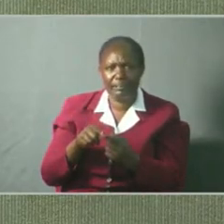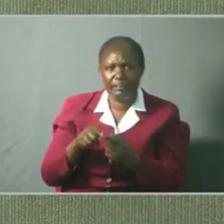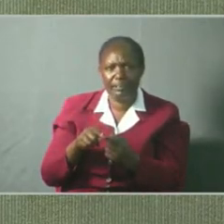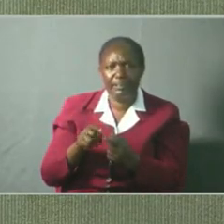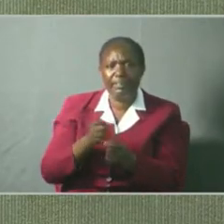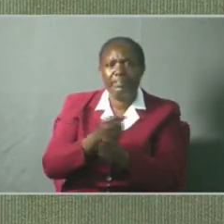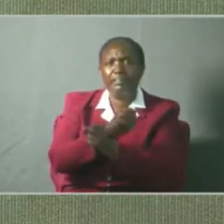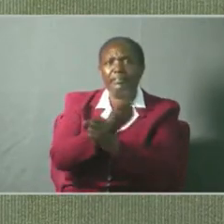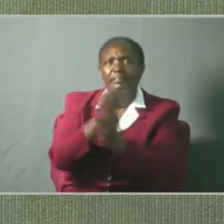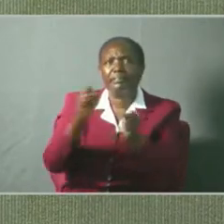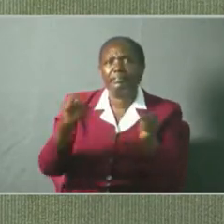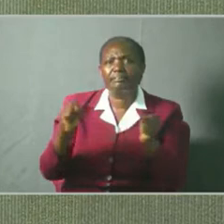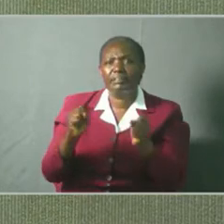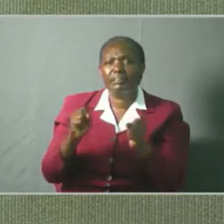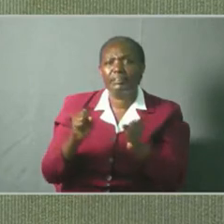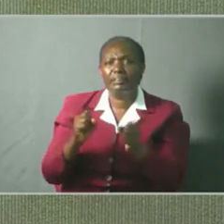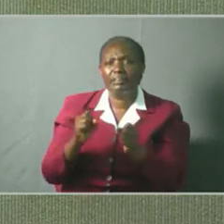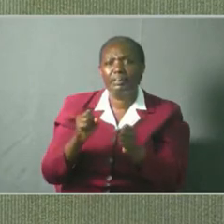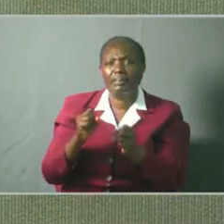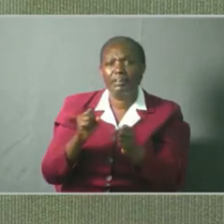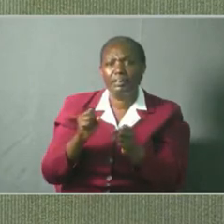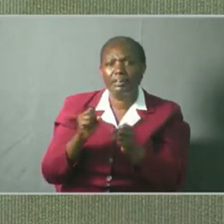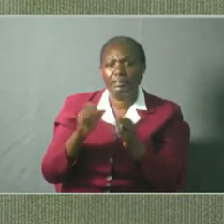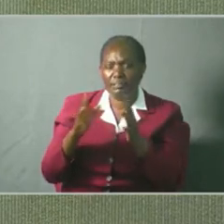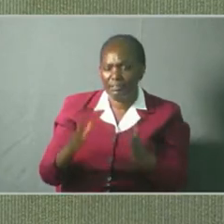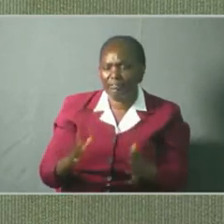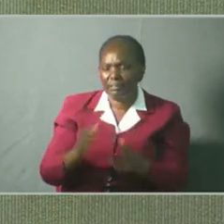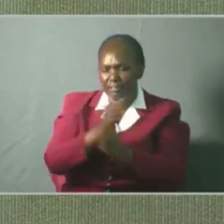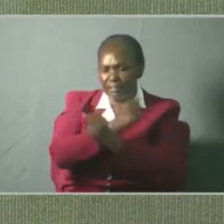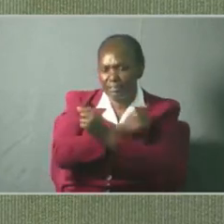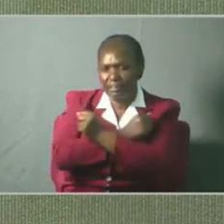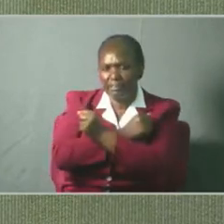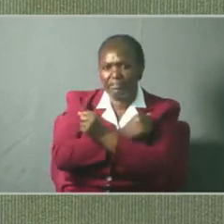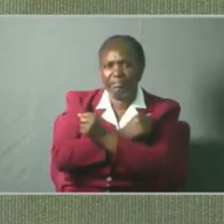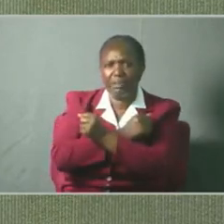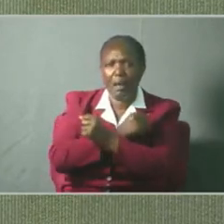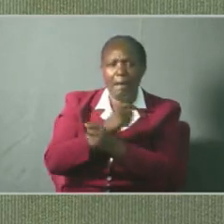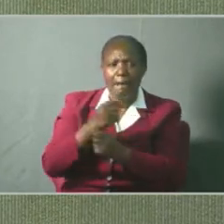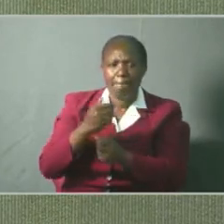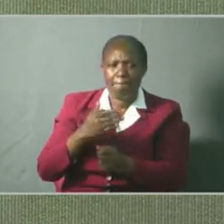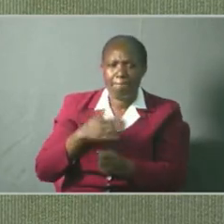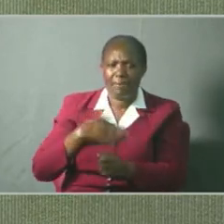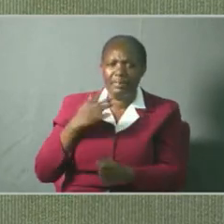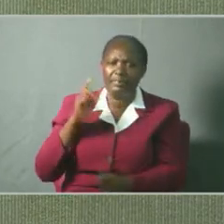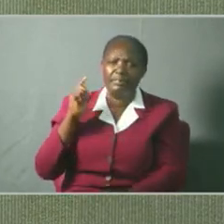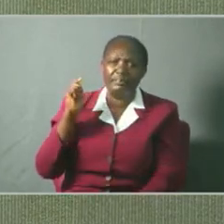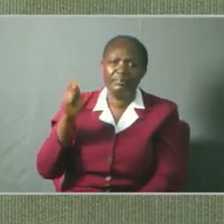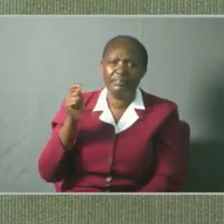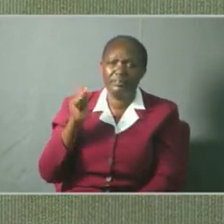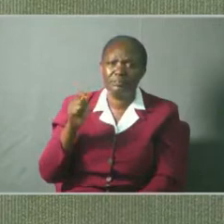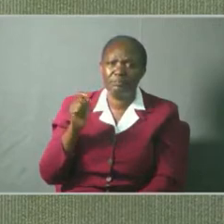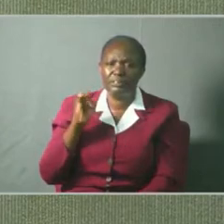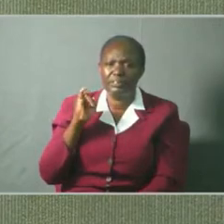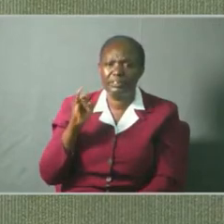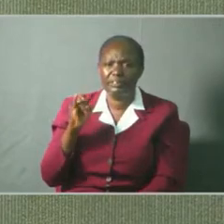Savior's love. My testimony again will be simple.